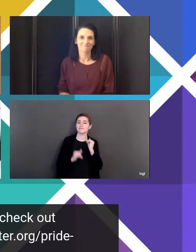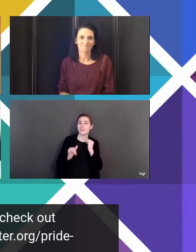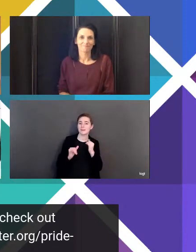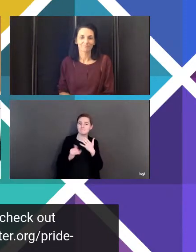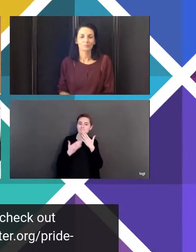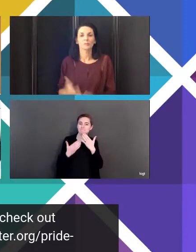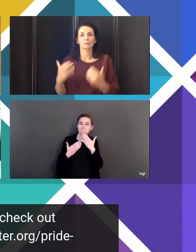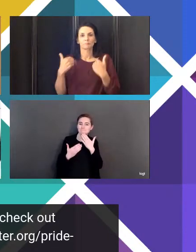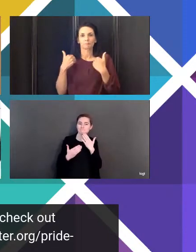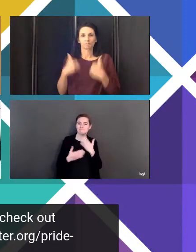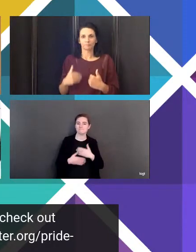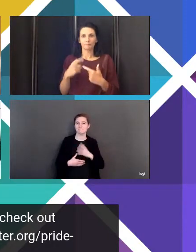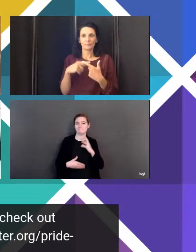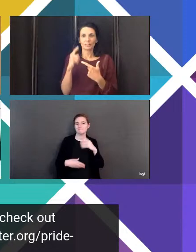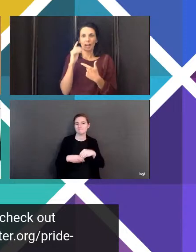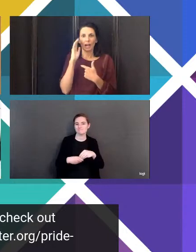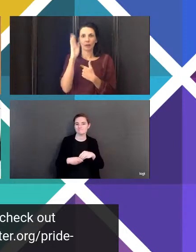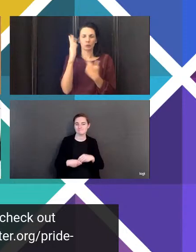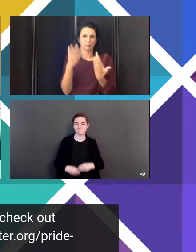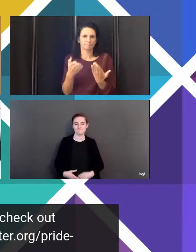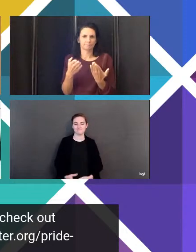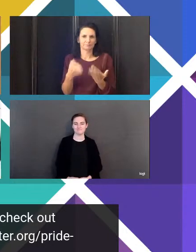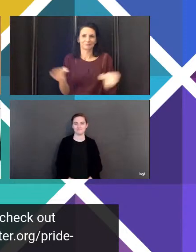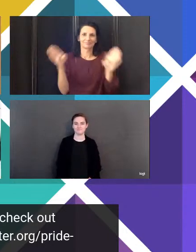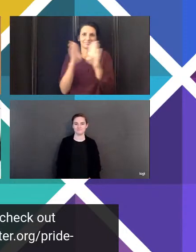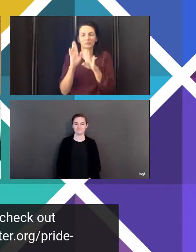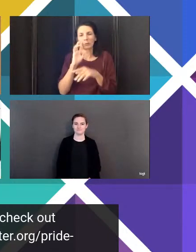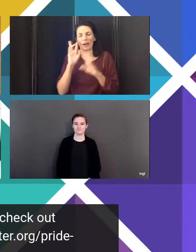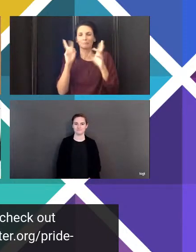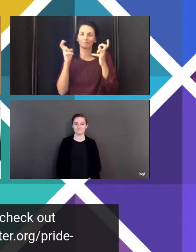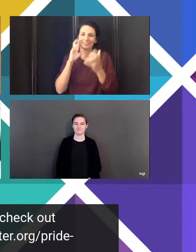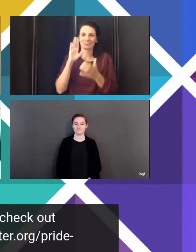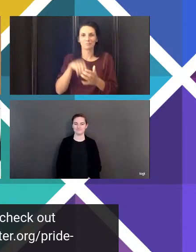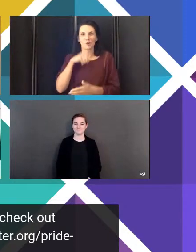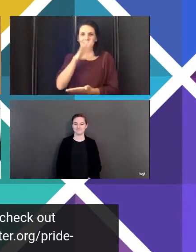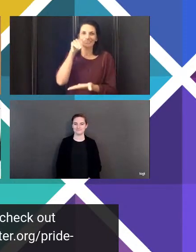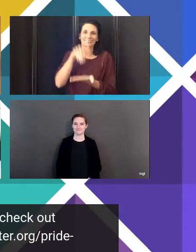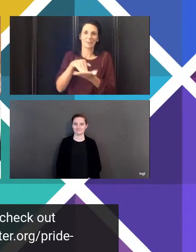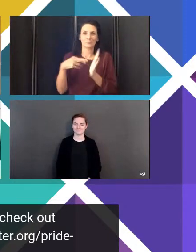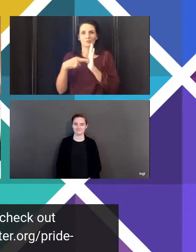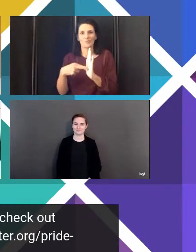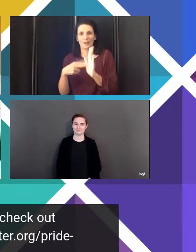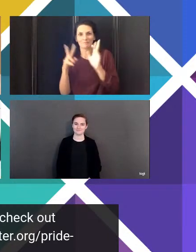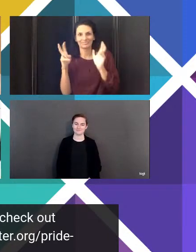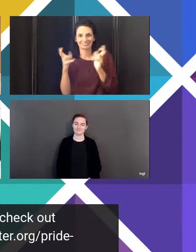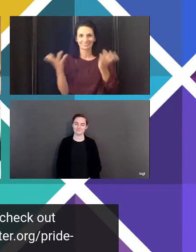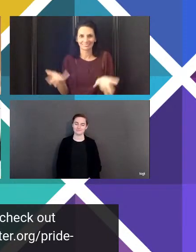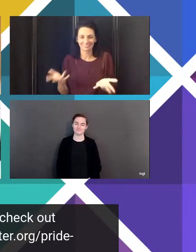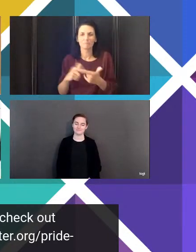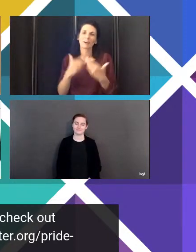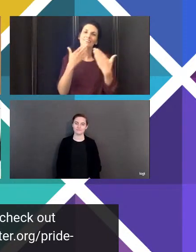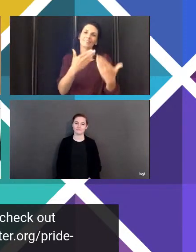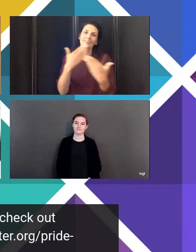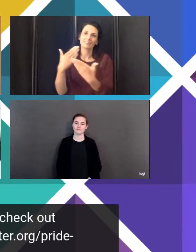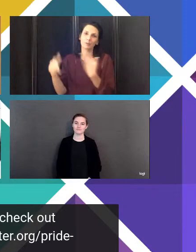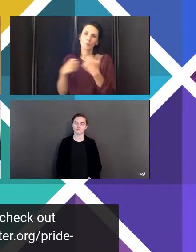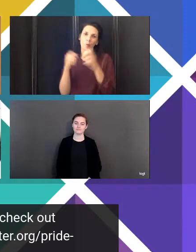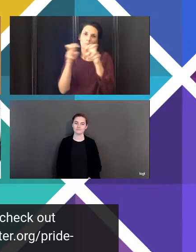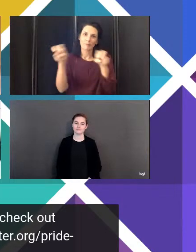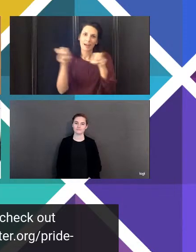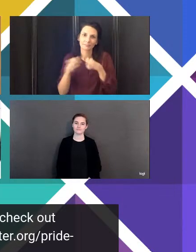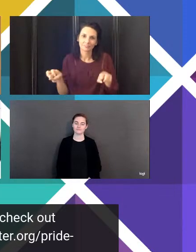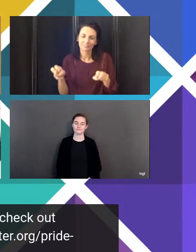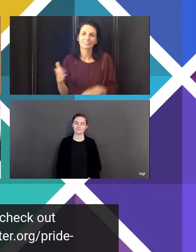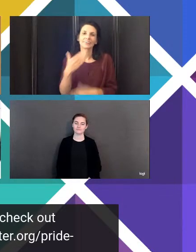Well, I'm gonna wrap us out since I'm like the center representative. but again, thank you to all our panelists. Thank you,